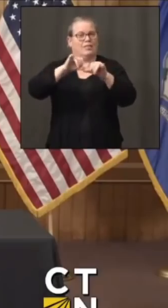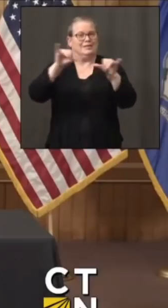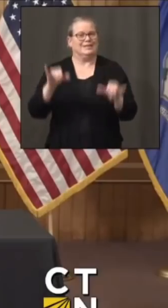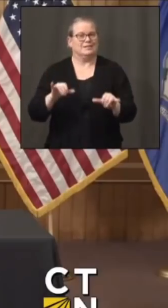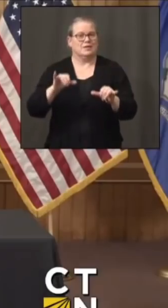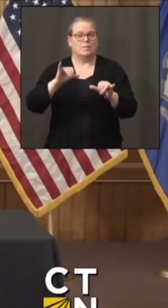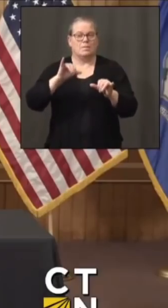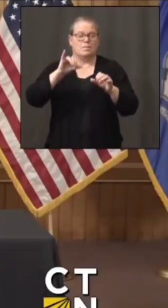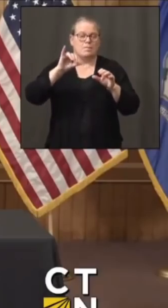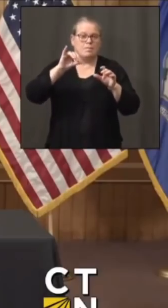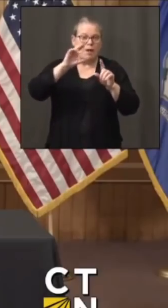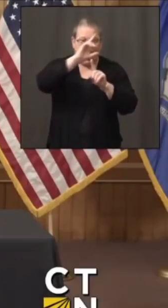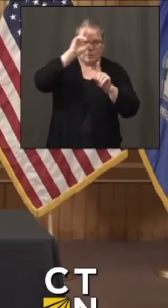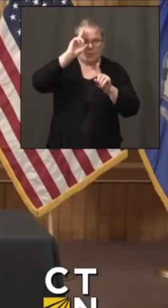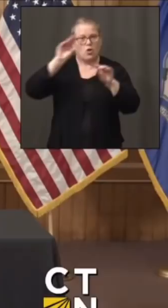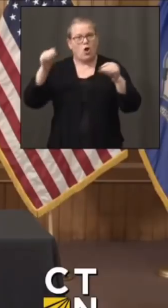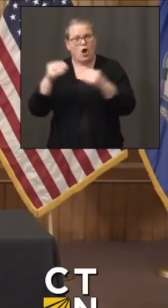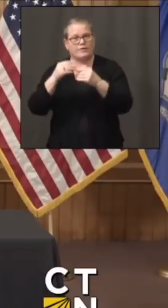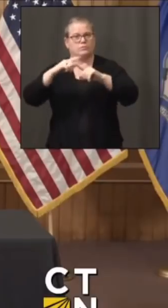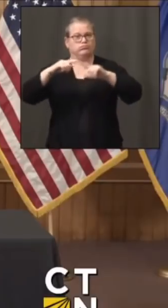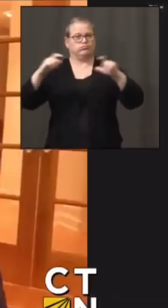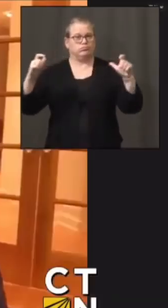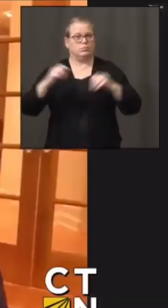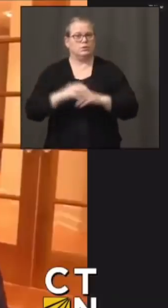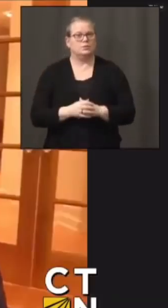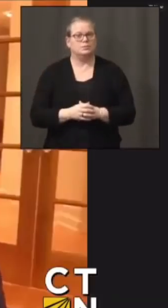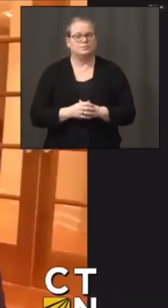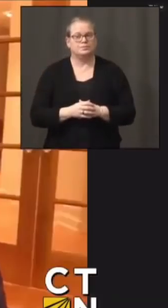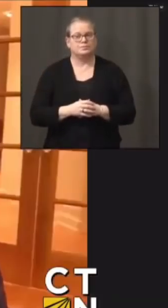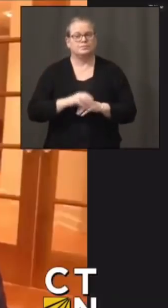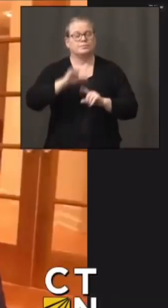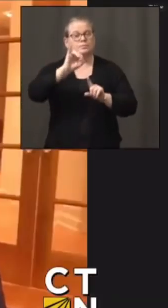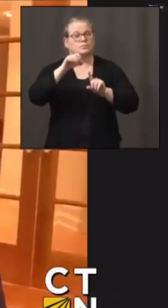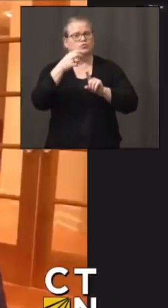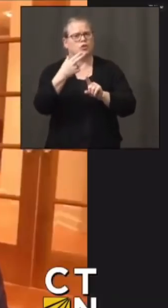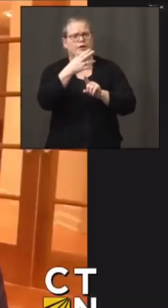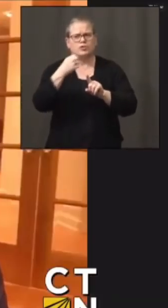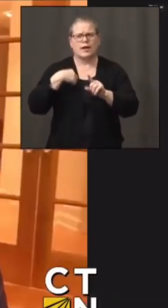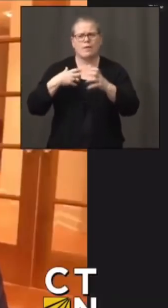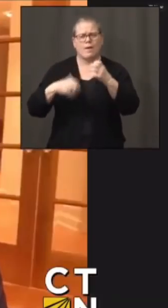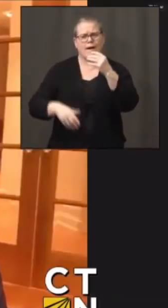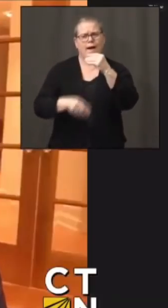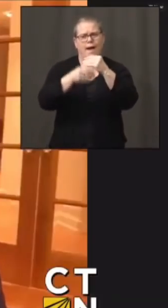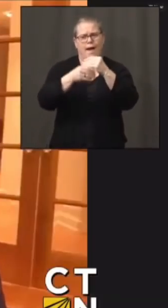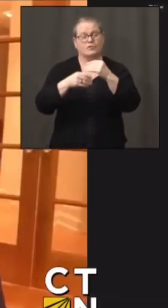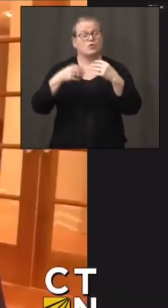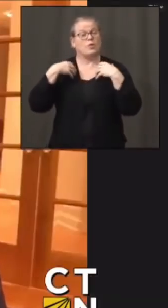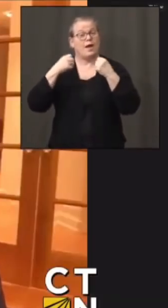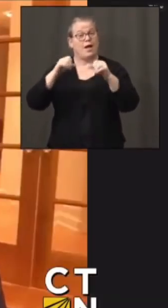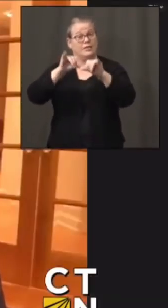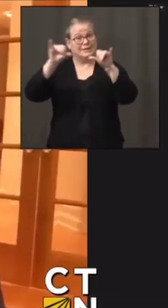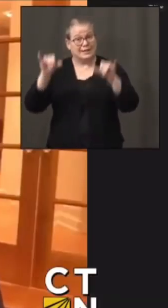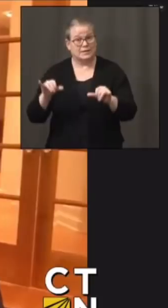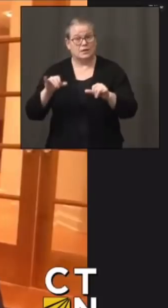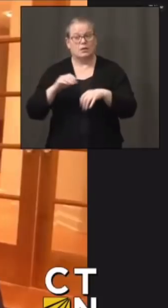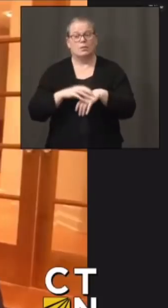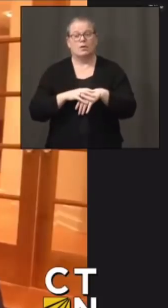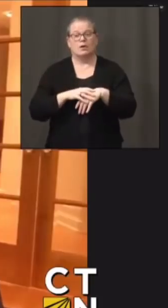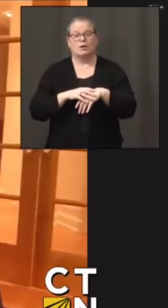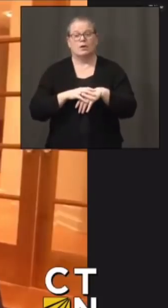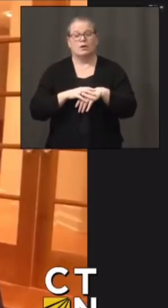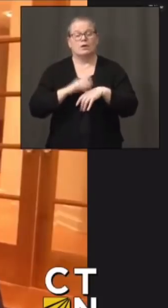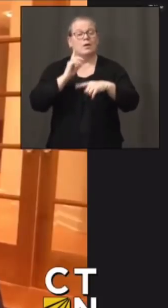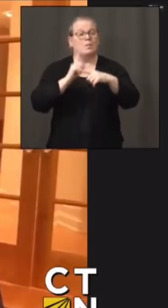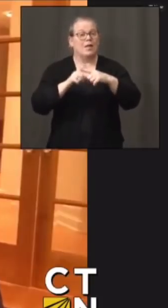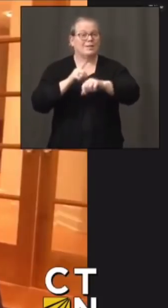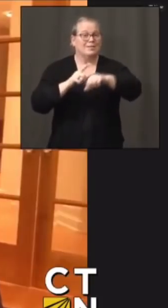hospitals? And Sue, to pick up on that, in addition to the healthcare systems, the large healthcare systems such as Hartford